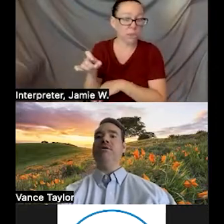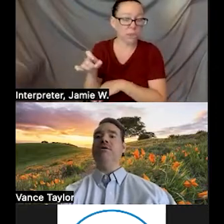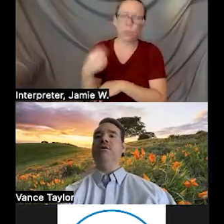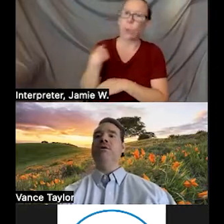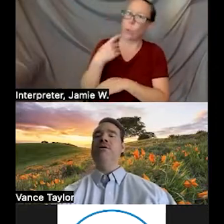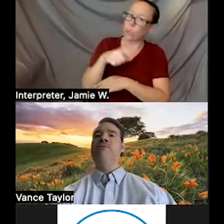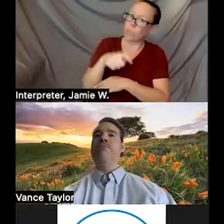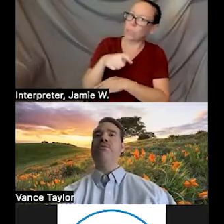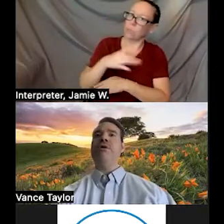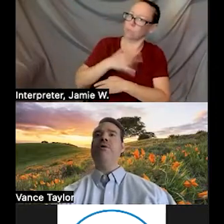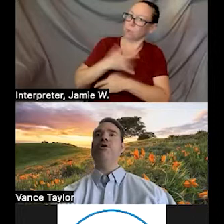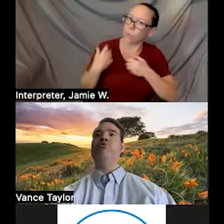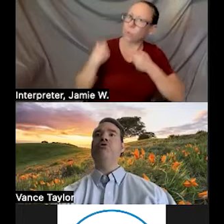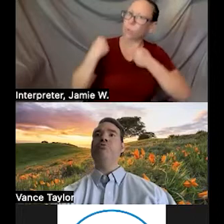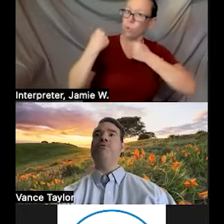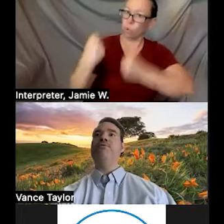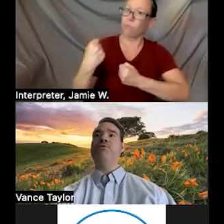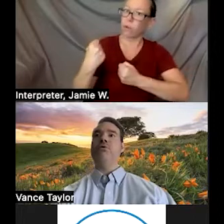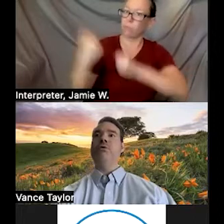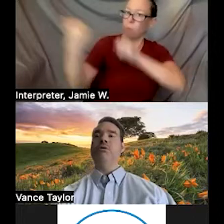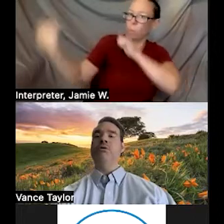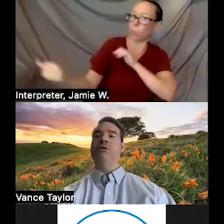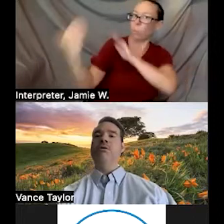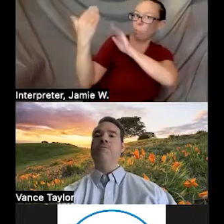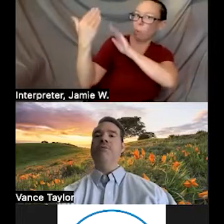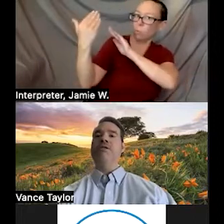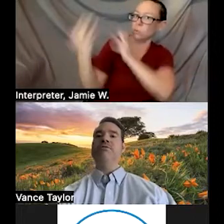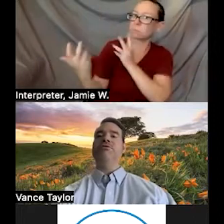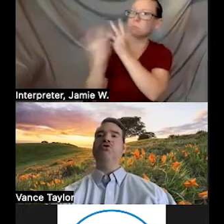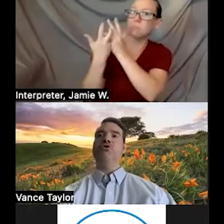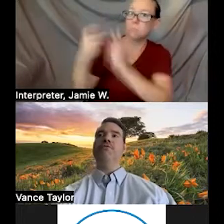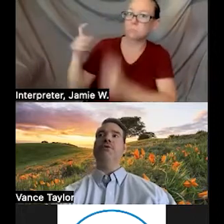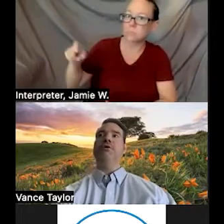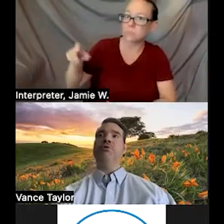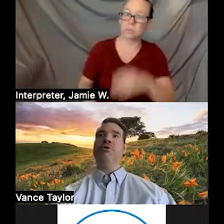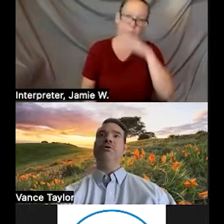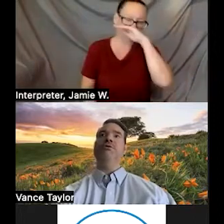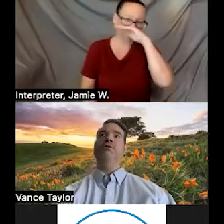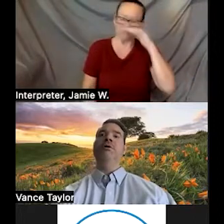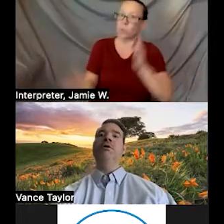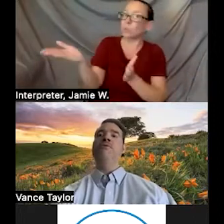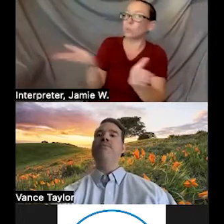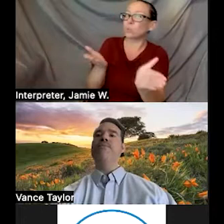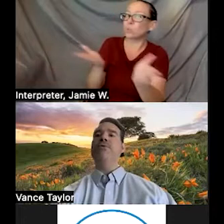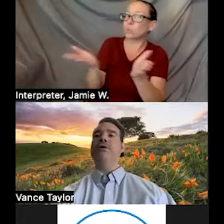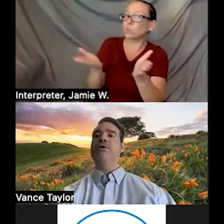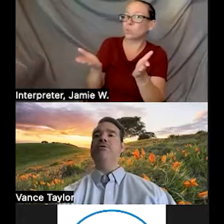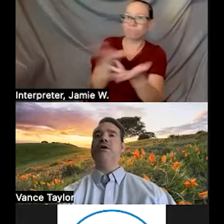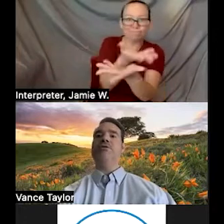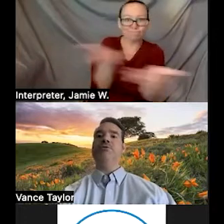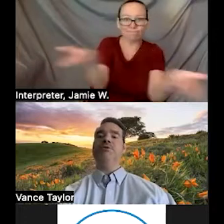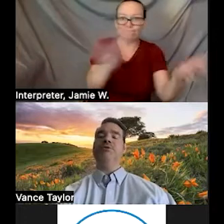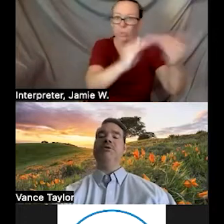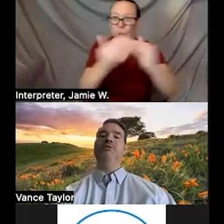confident about our approach moving forward to serve the communities and the